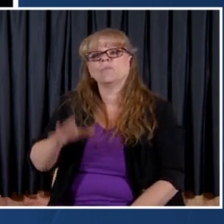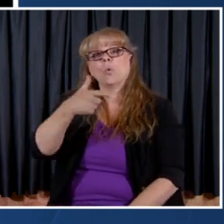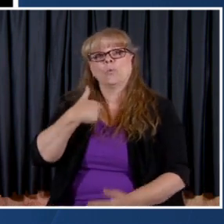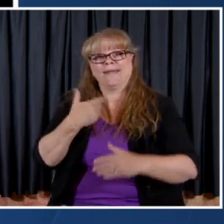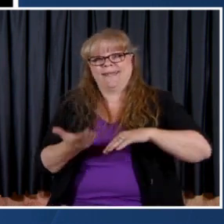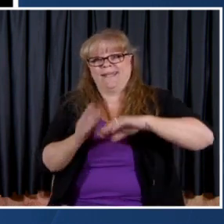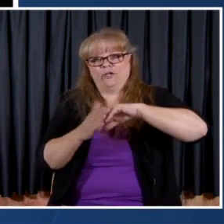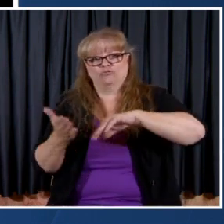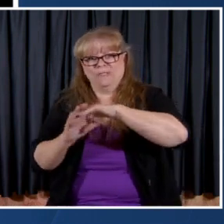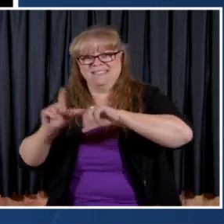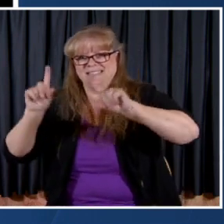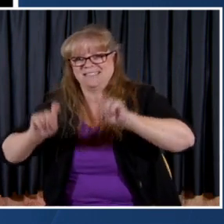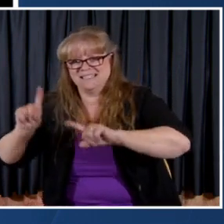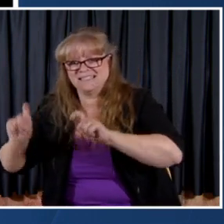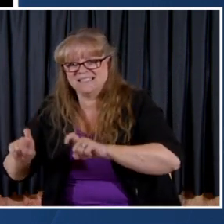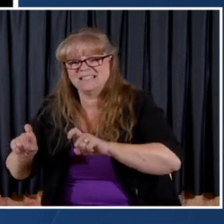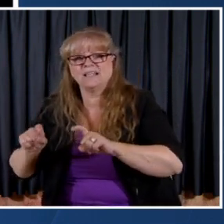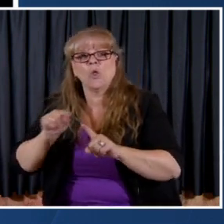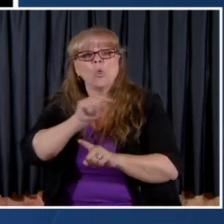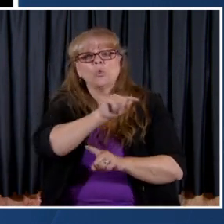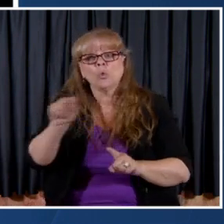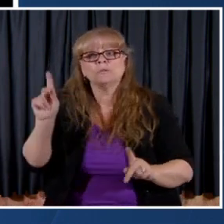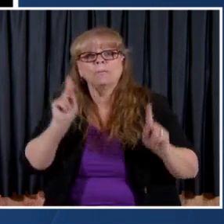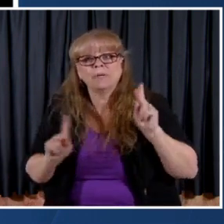top priorities.